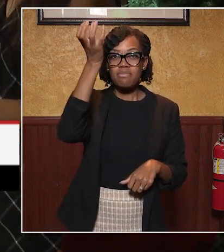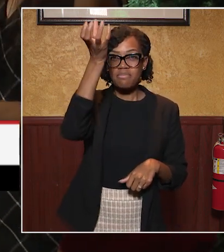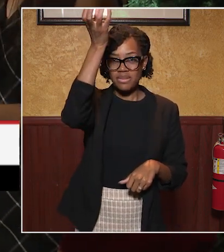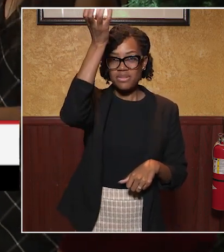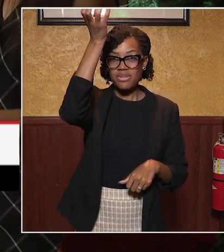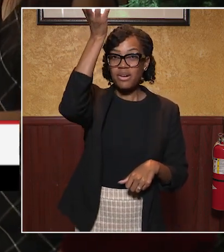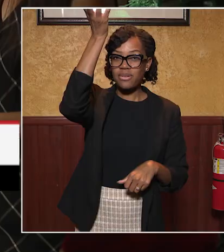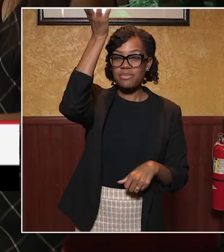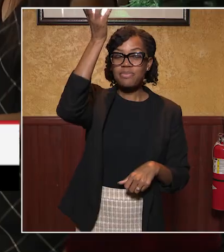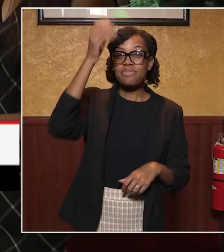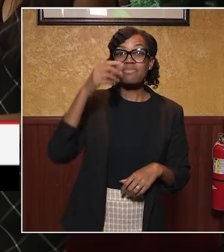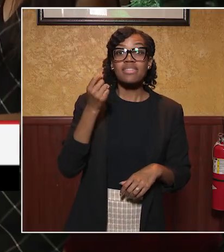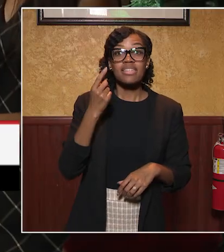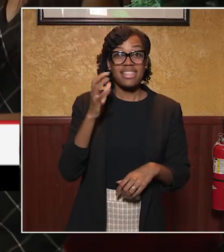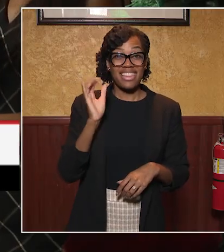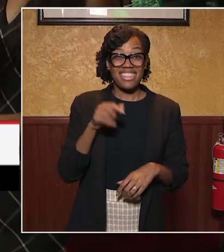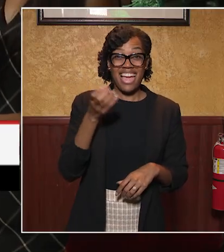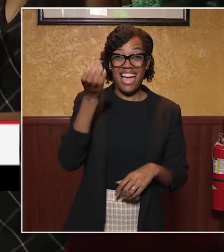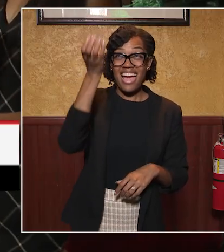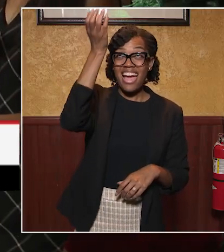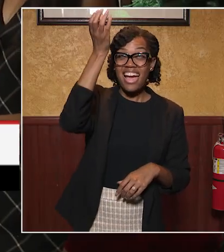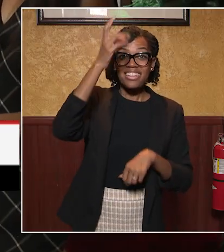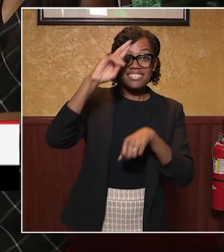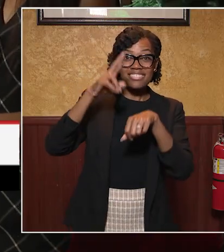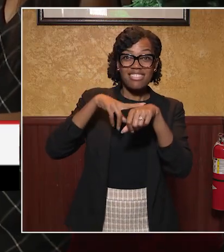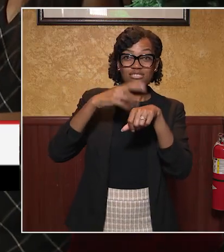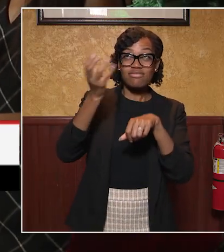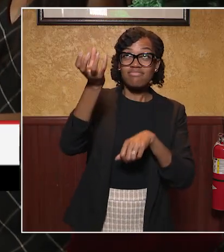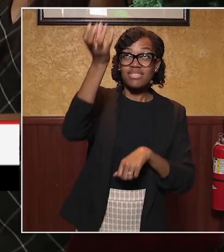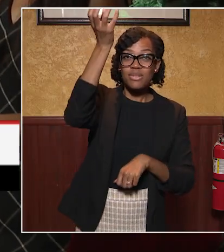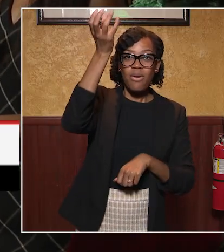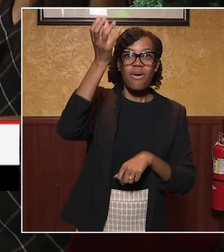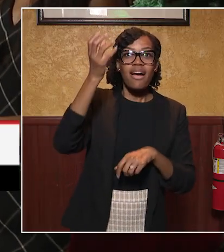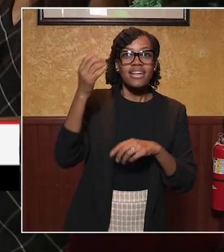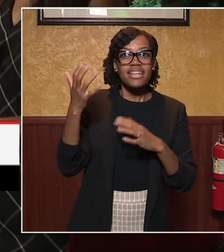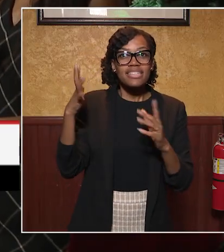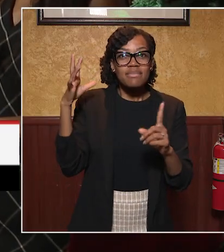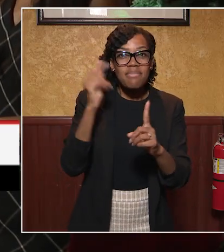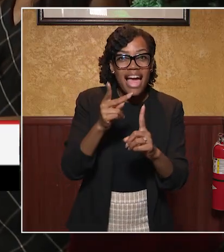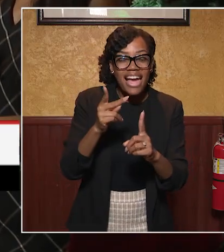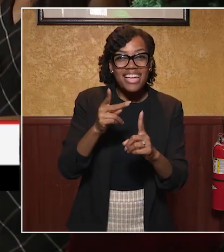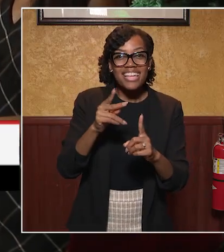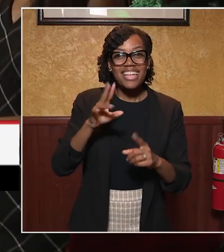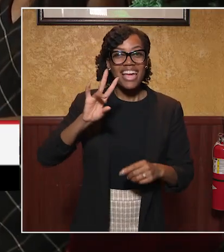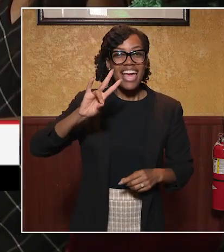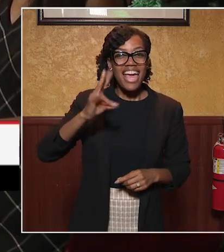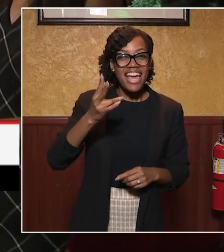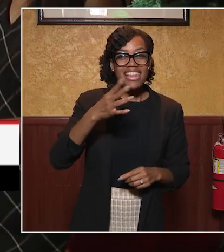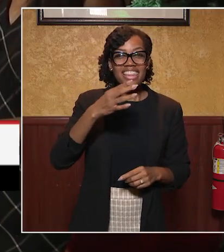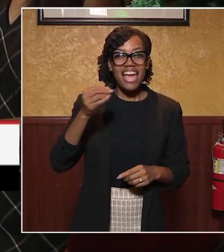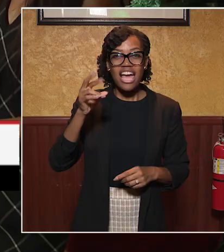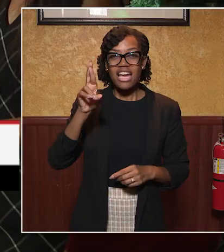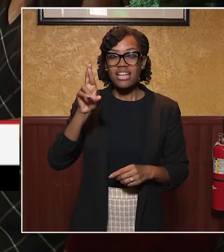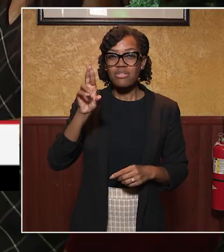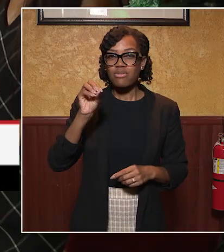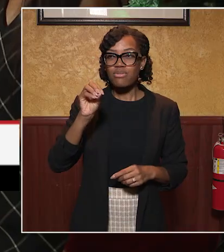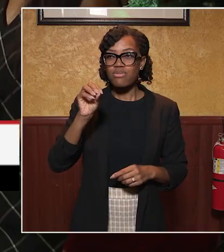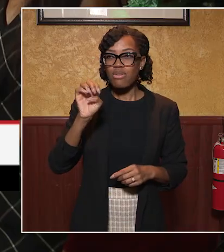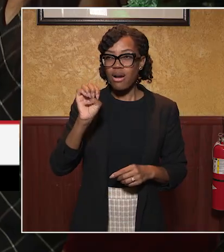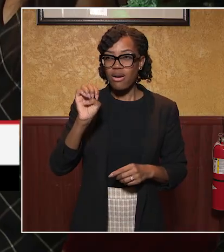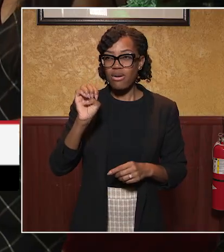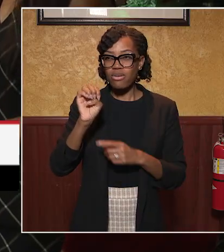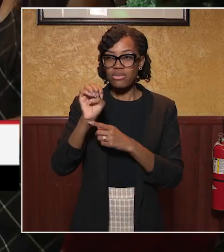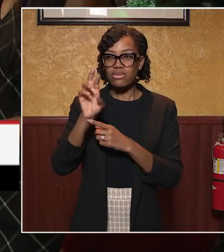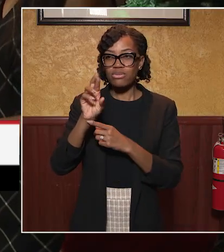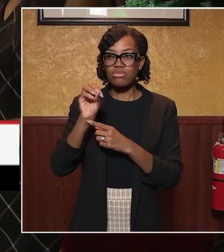Bowser, the National Mistletoe is back at Anthem Row. Anthem Row is at 8th and I Streets Northwest, and we are so excited about this art